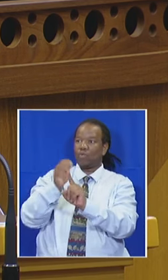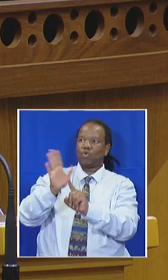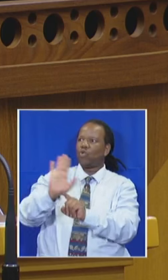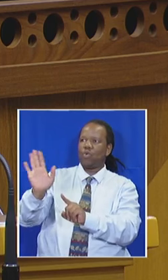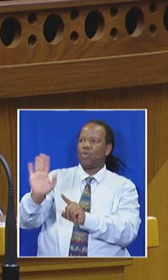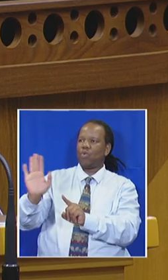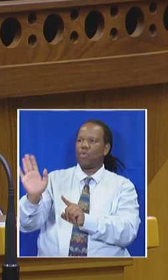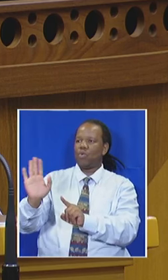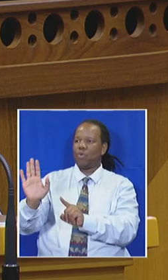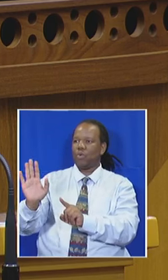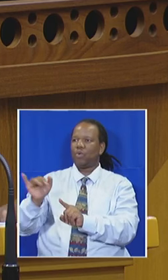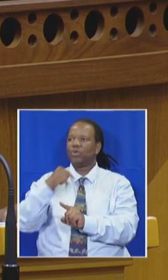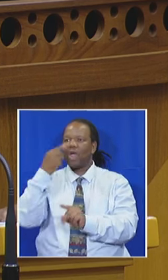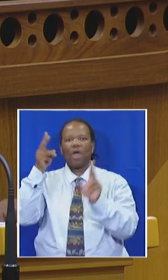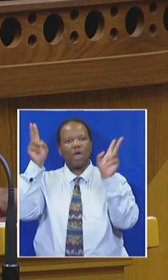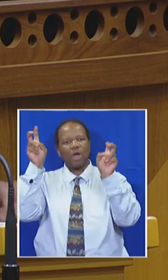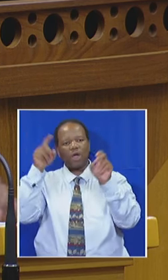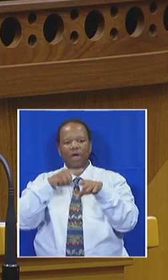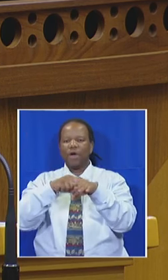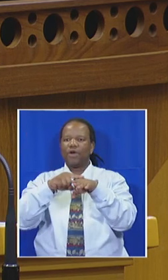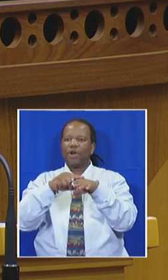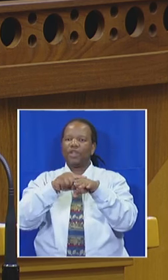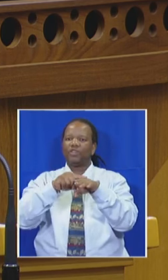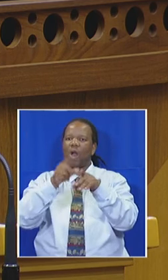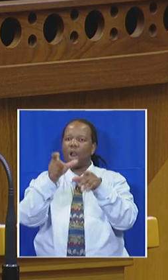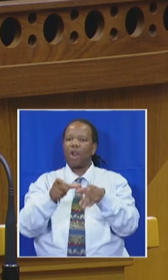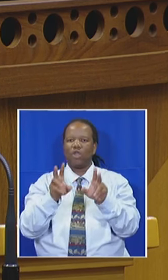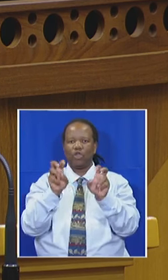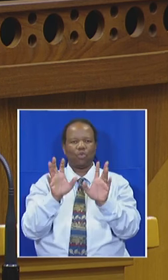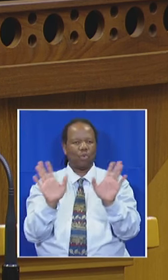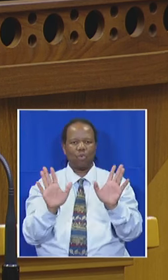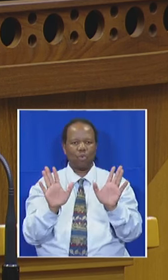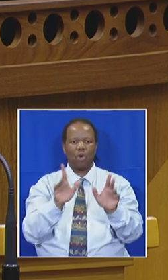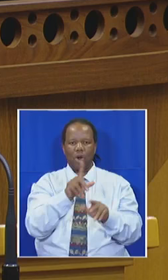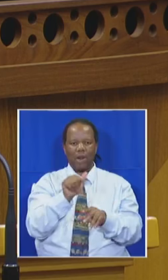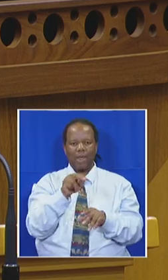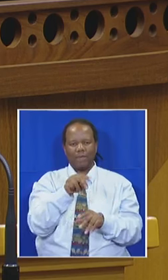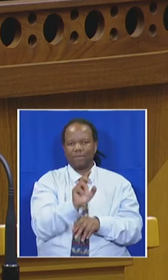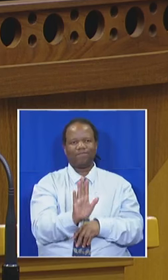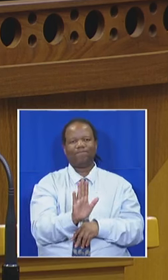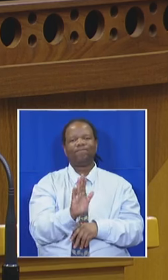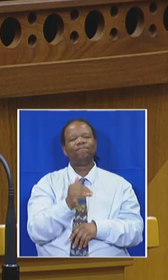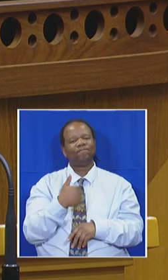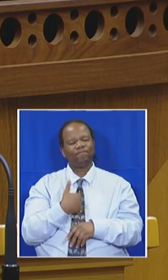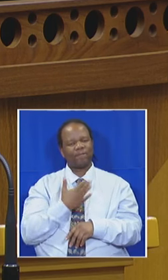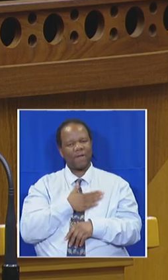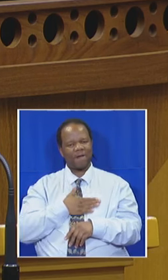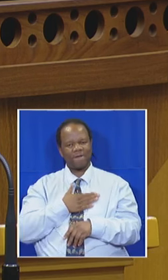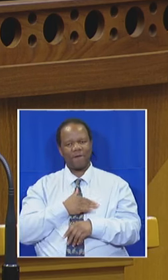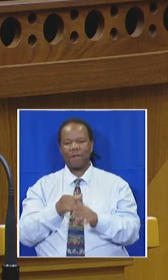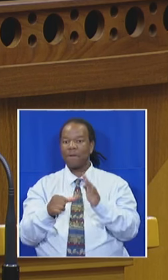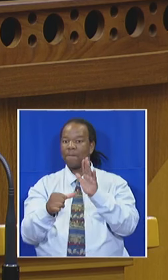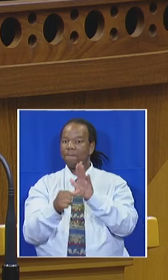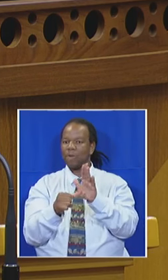not. It's not. I just thought it's important to stress this